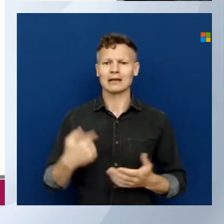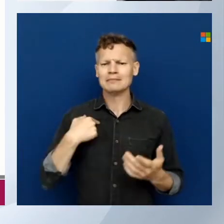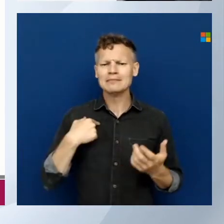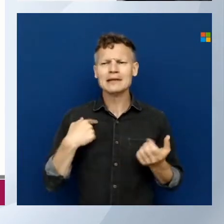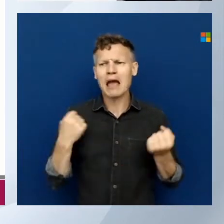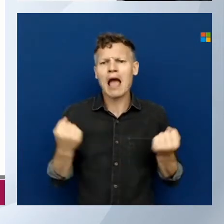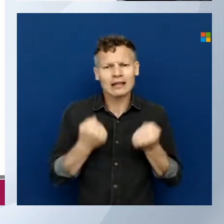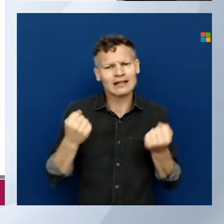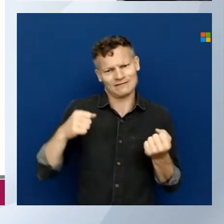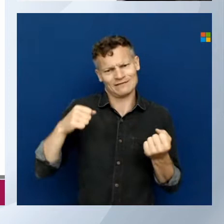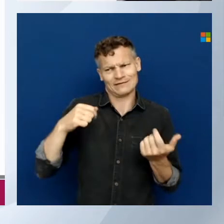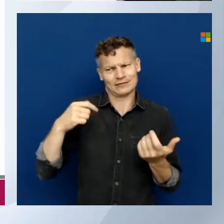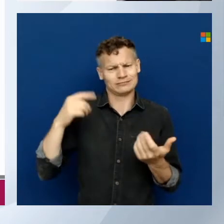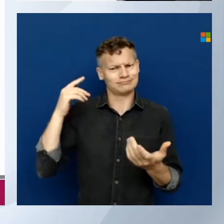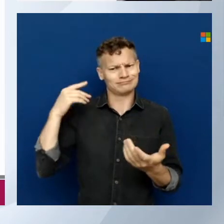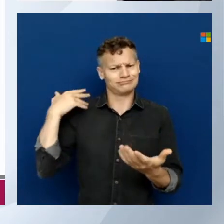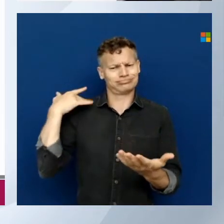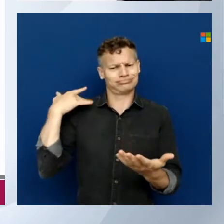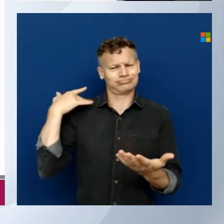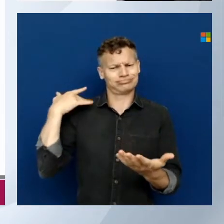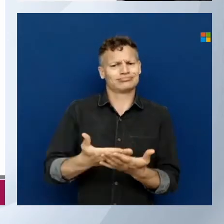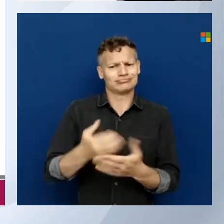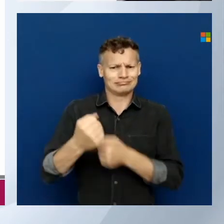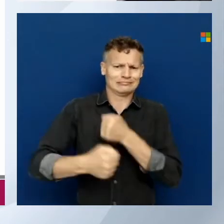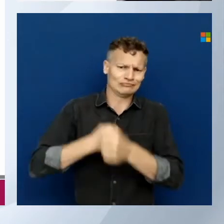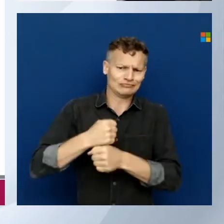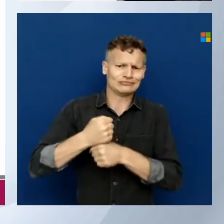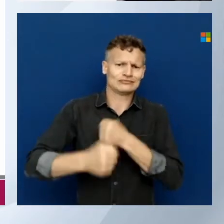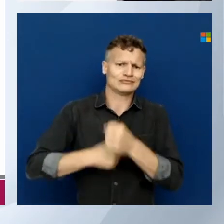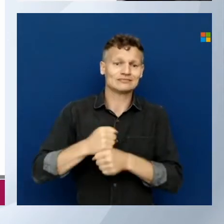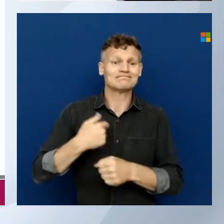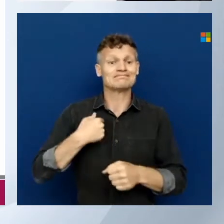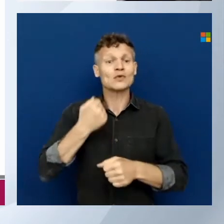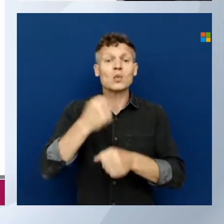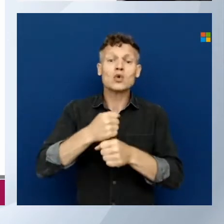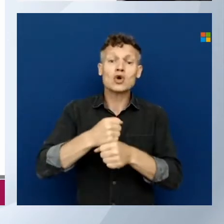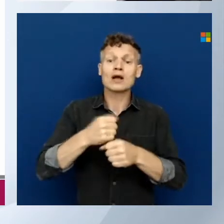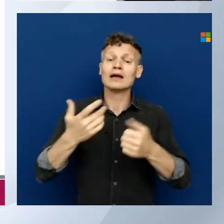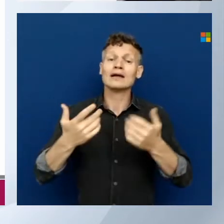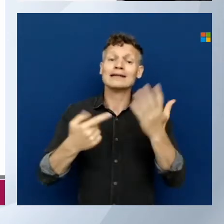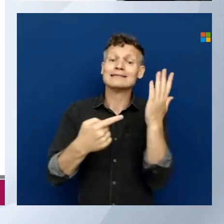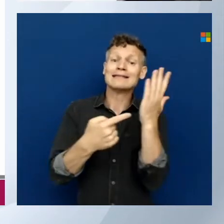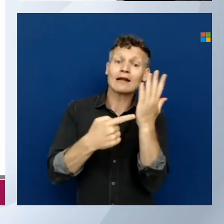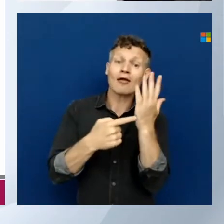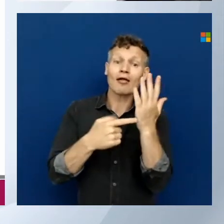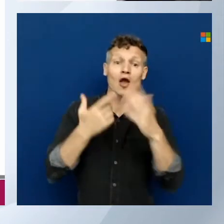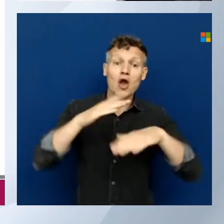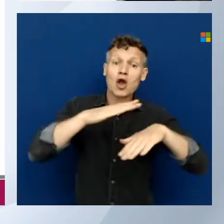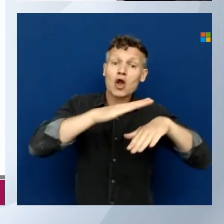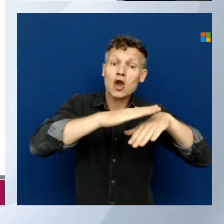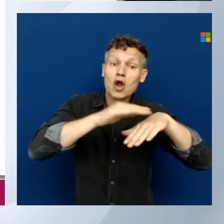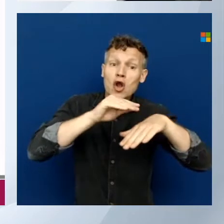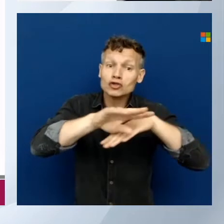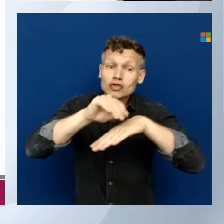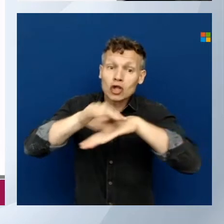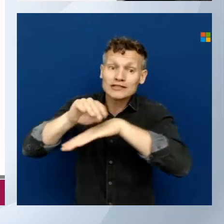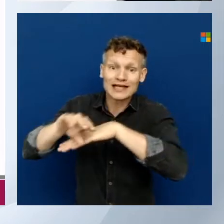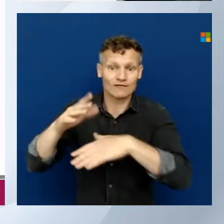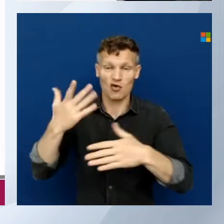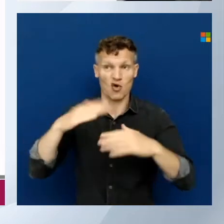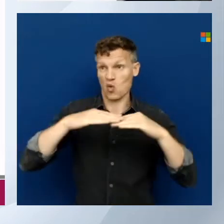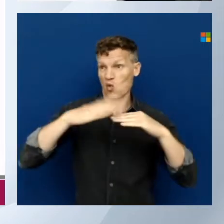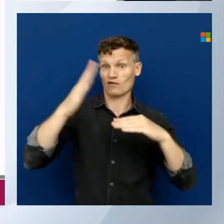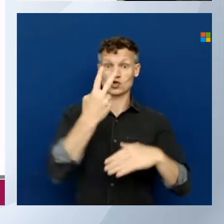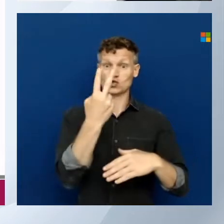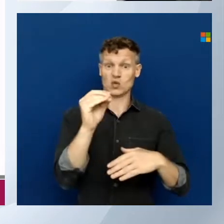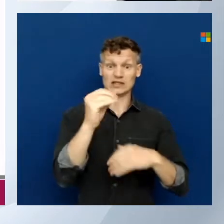years. I've been working in technical consulting for over 20 years now, mostly focused on end